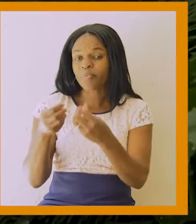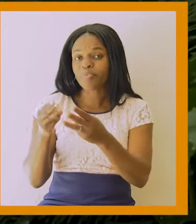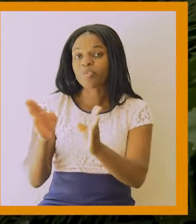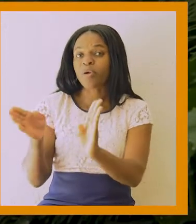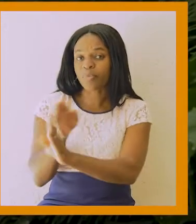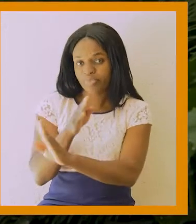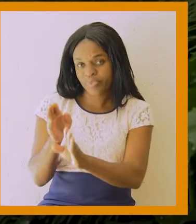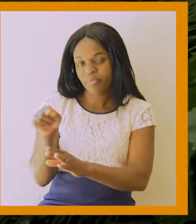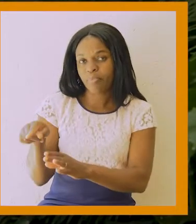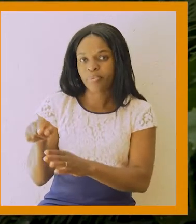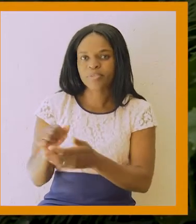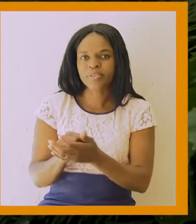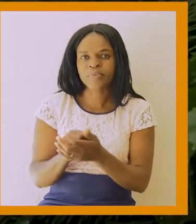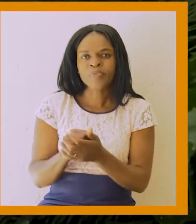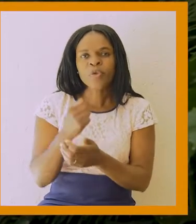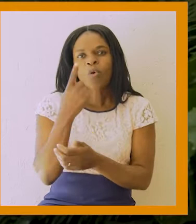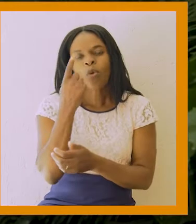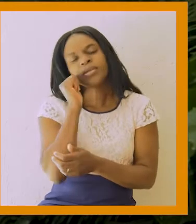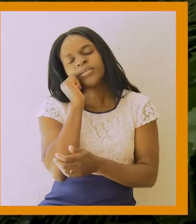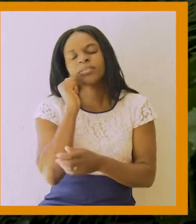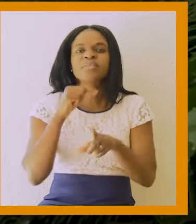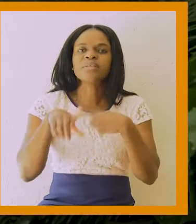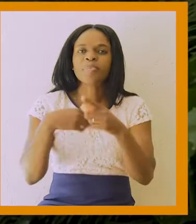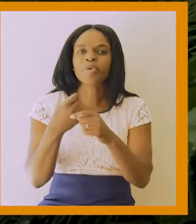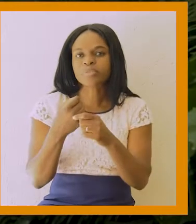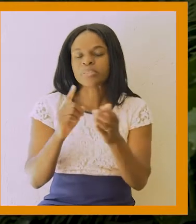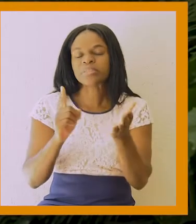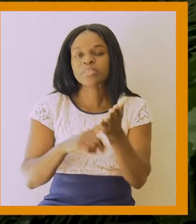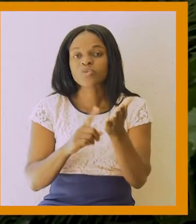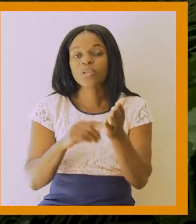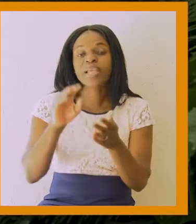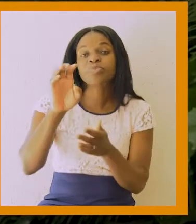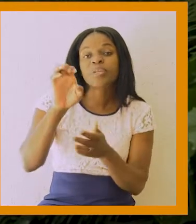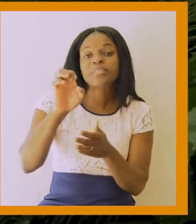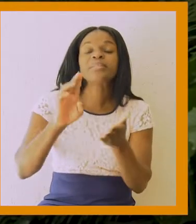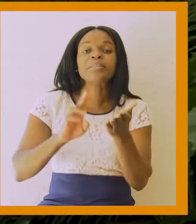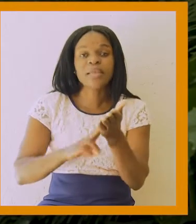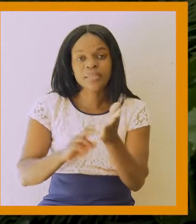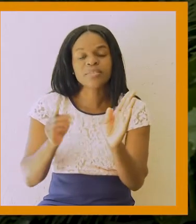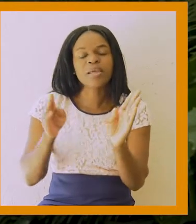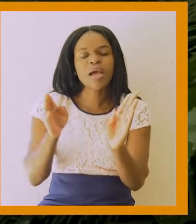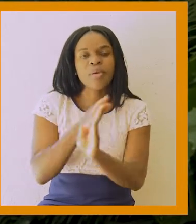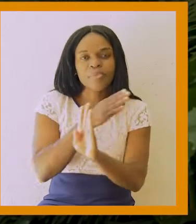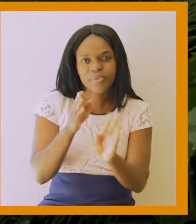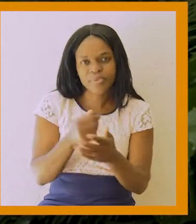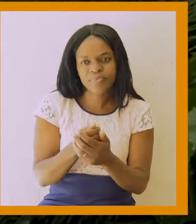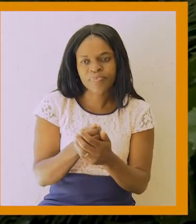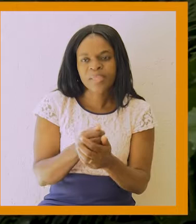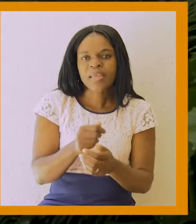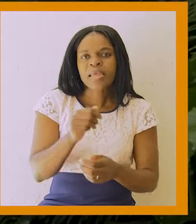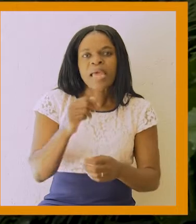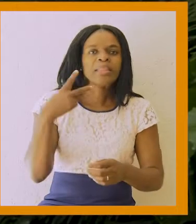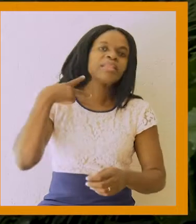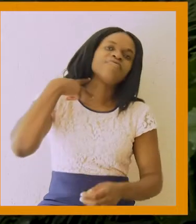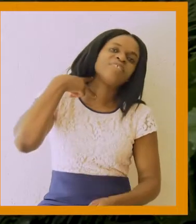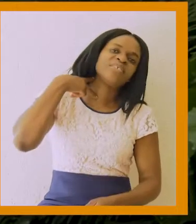calculative. And one sad thing about exploitation and abuse, the survivor or